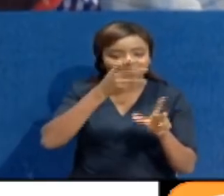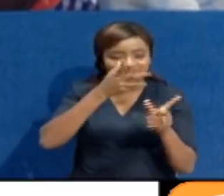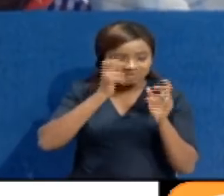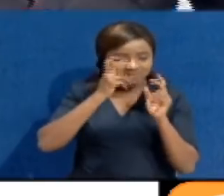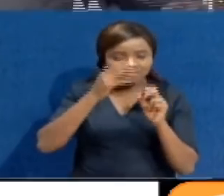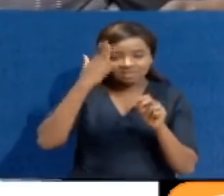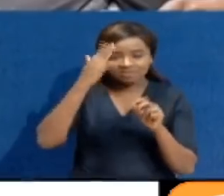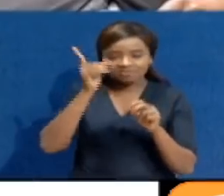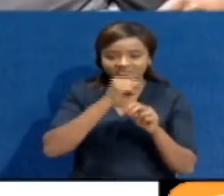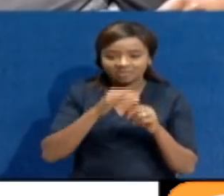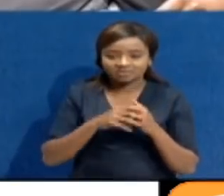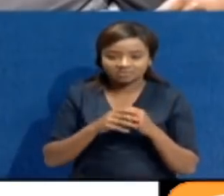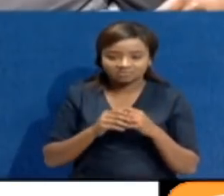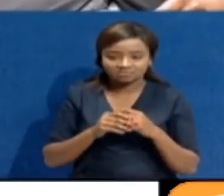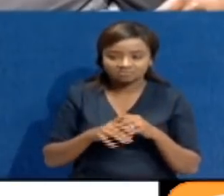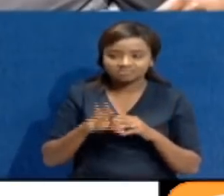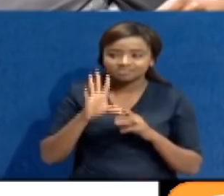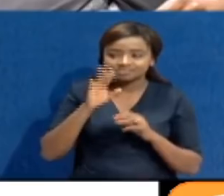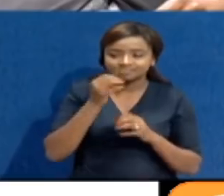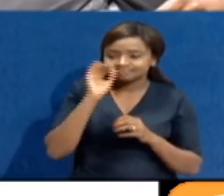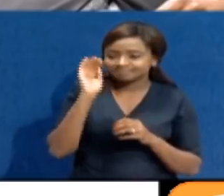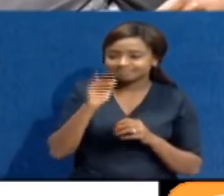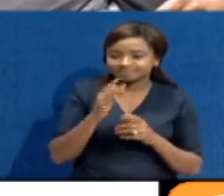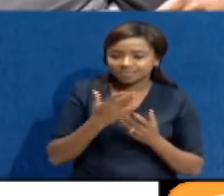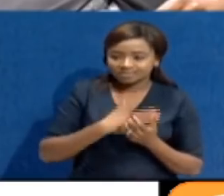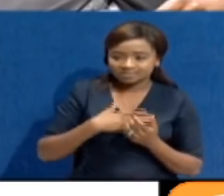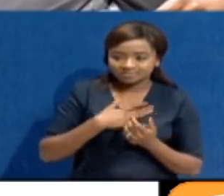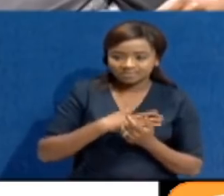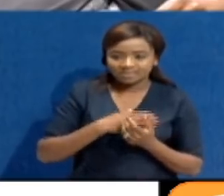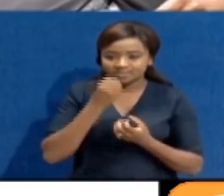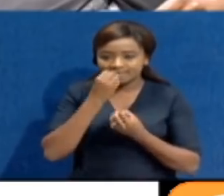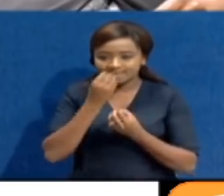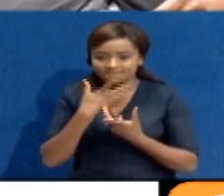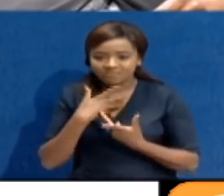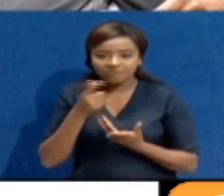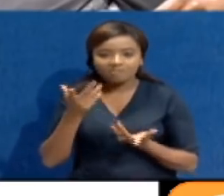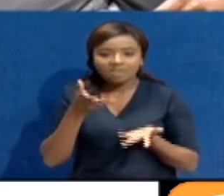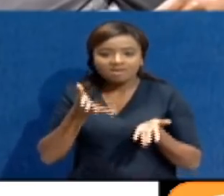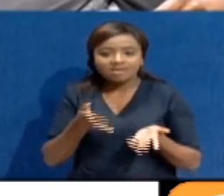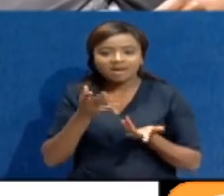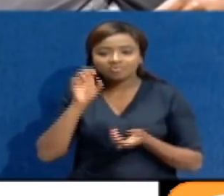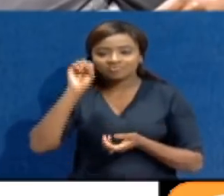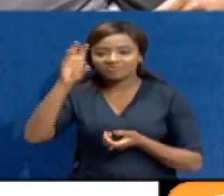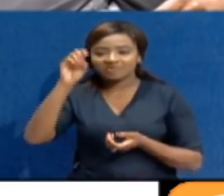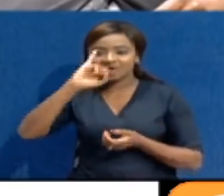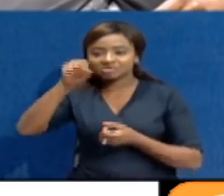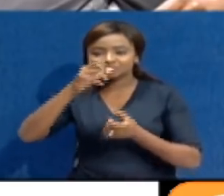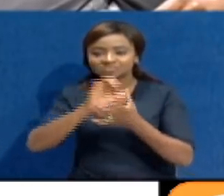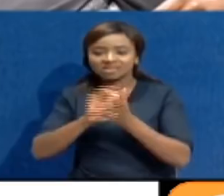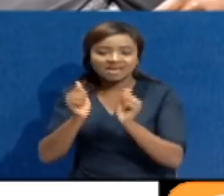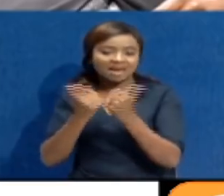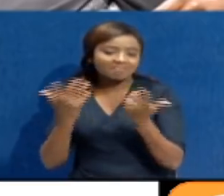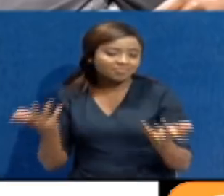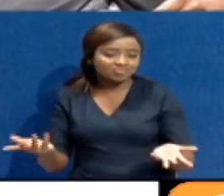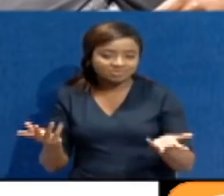have listened. Tell me this. Made their own decision. Yeah. Tell me then this briefly before we do take that break. So what does this then mean for the future of the Jubilee Party? Again, and this